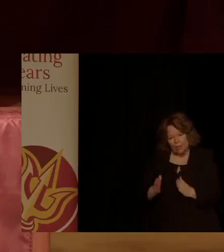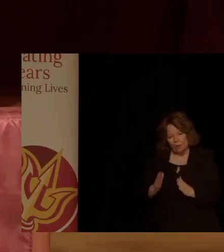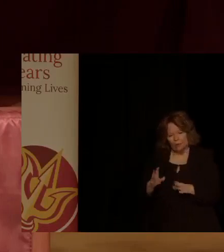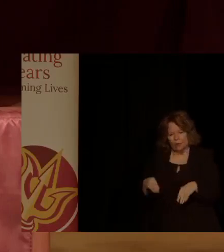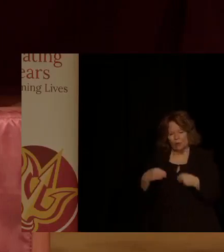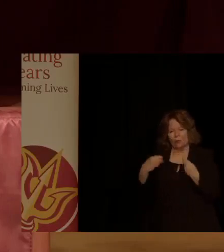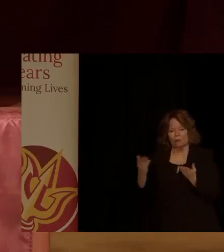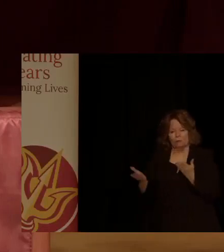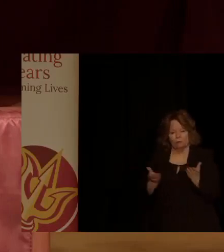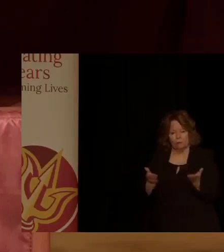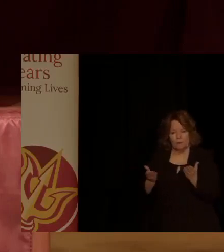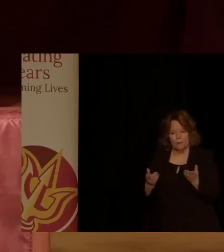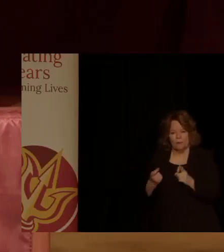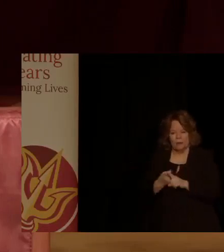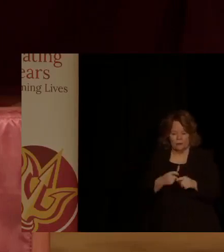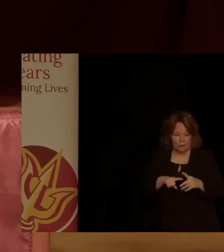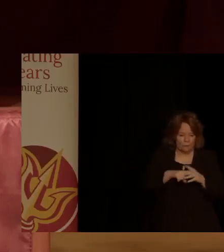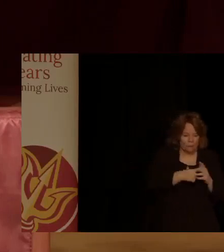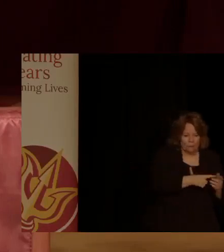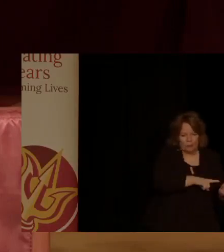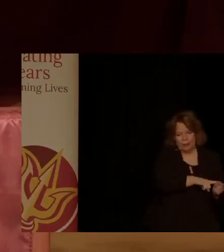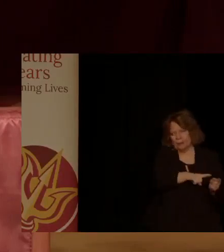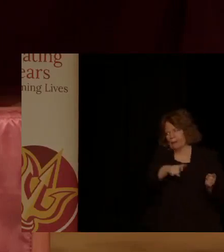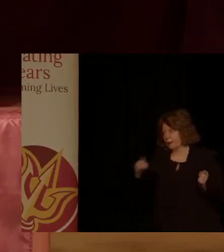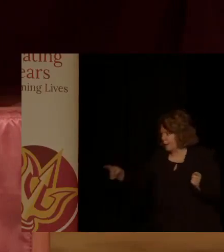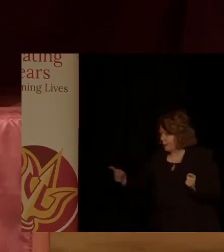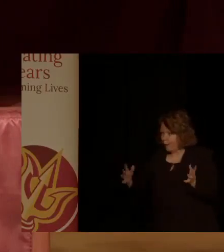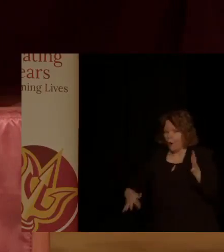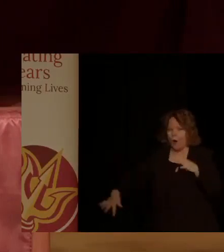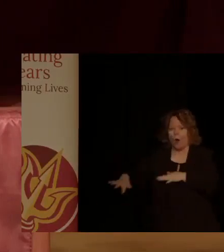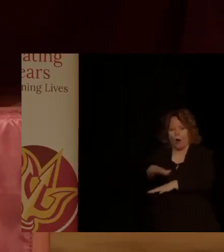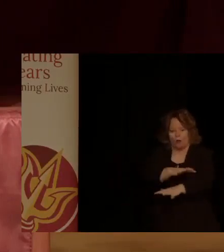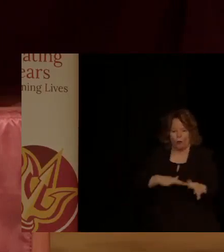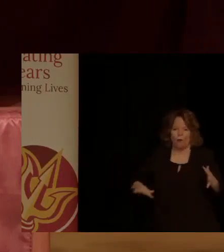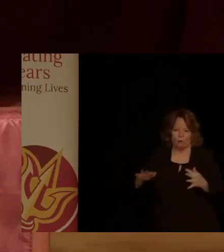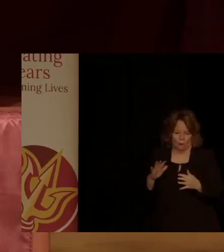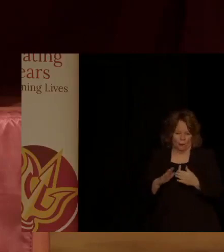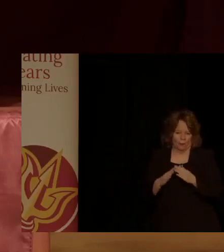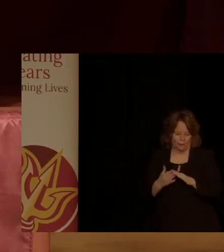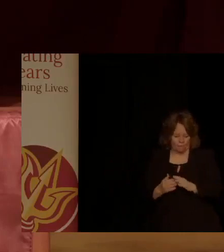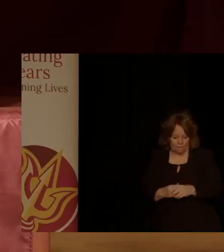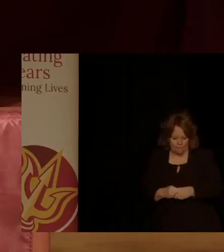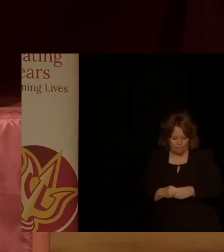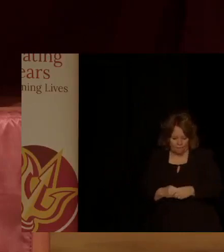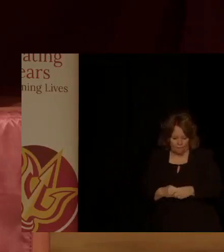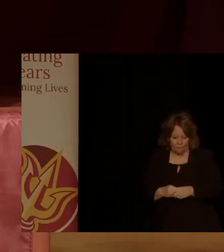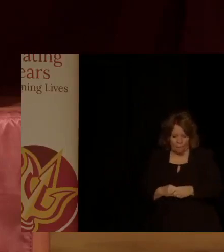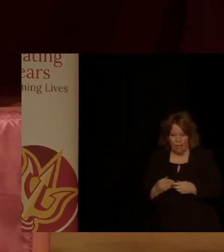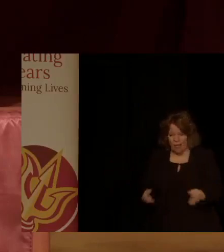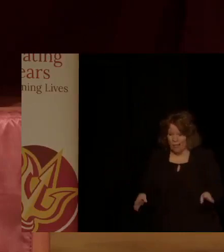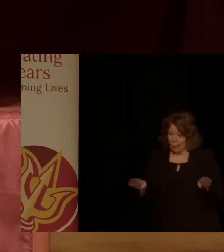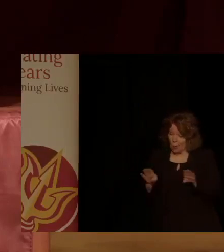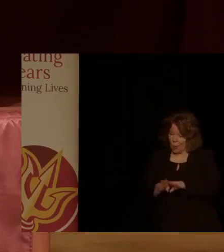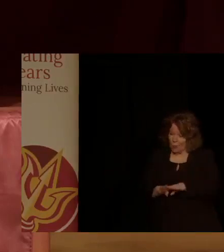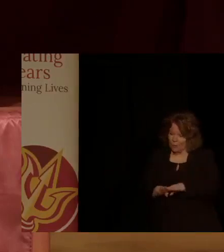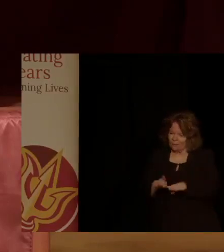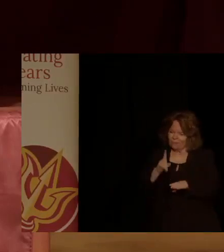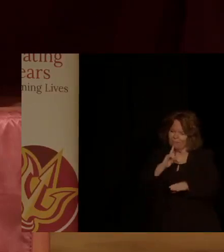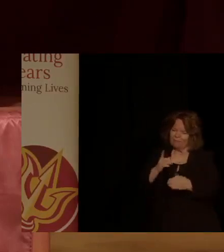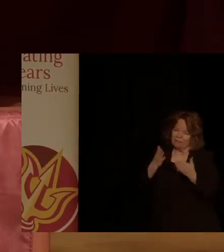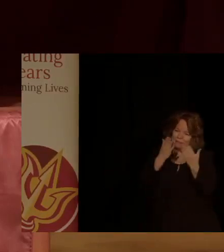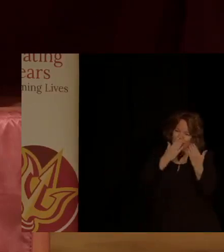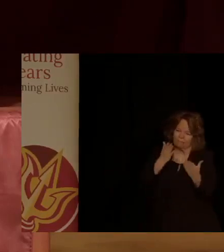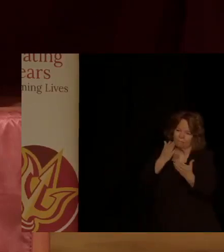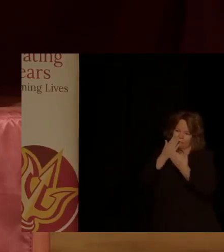the C-suite to Main Street and all points in between. In closing, we extend our sincere gratitude